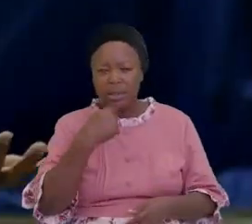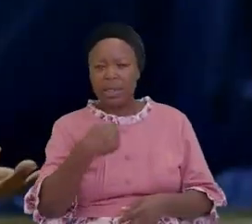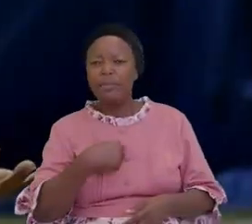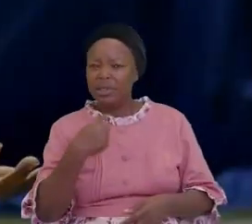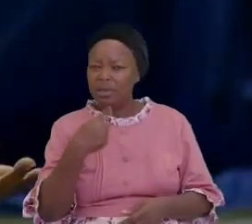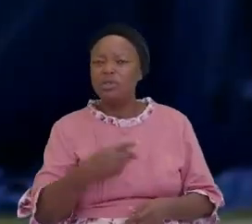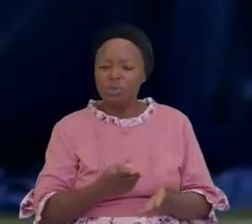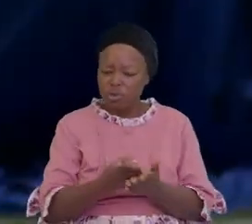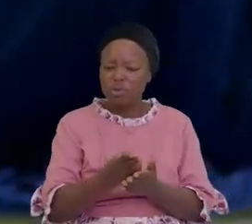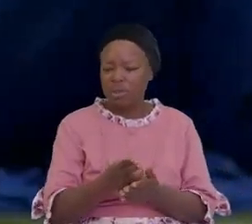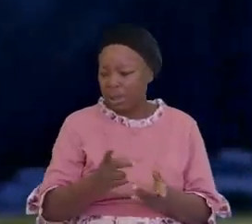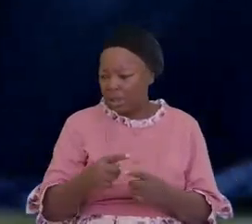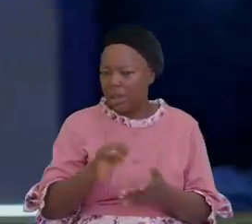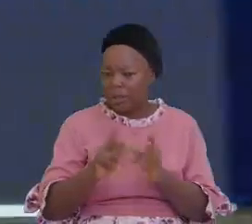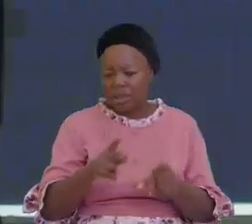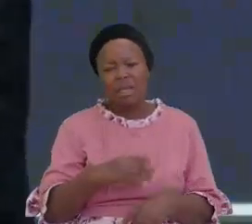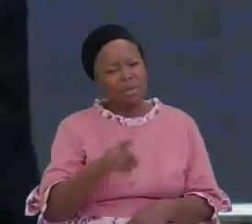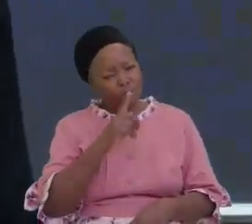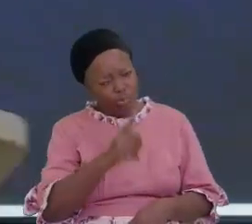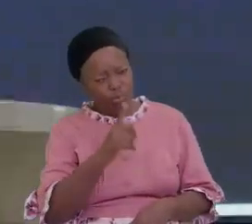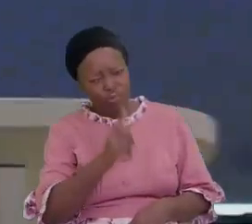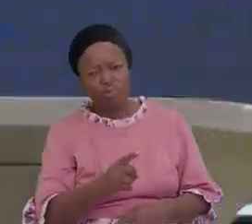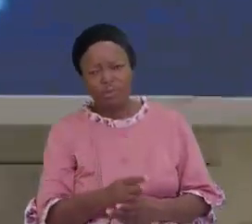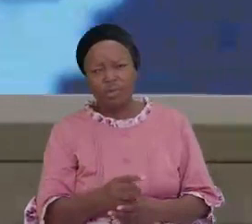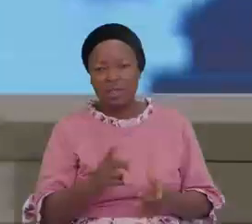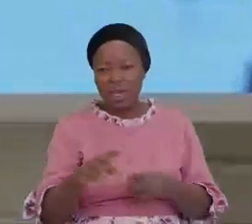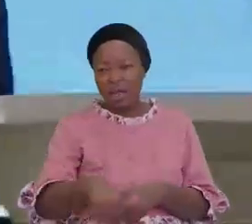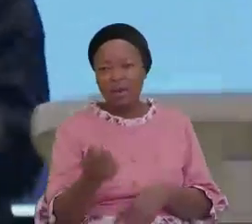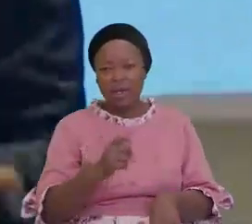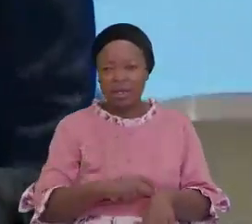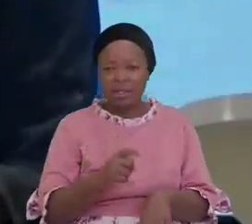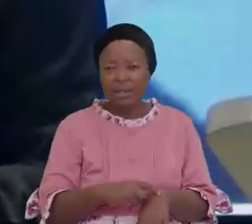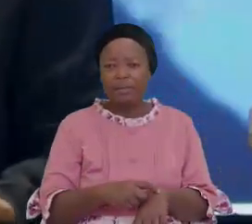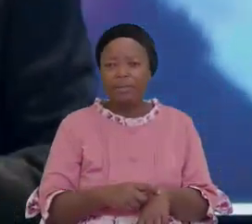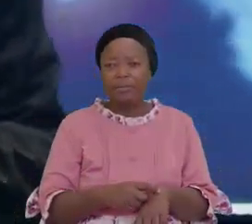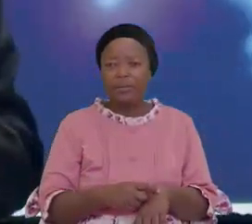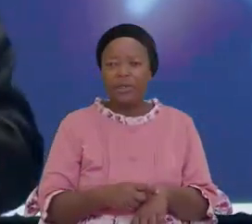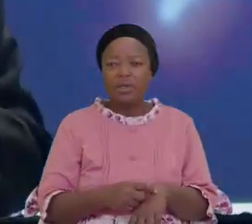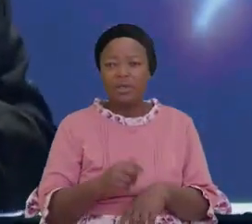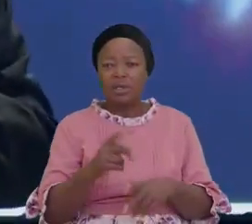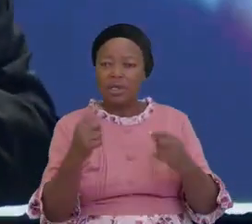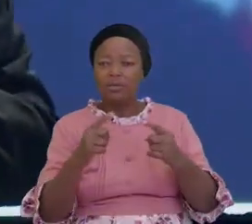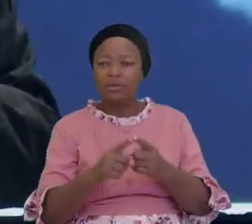Said, true. Another time, somebody came to the Sunday service.